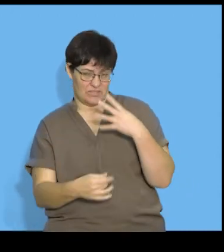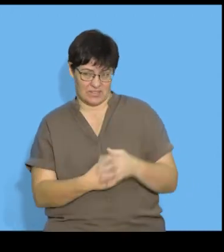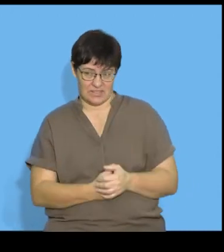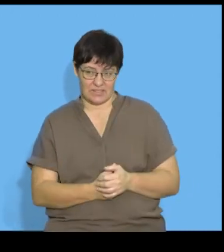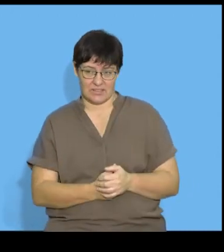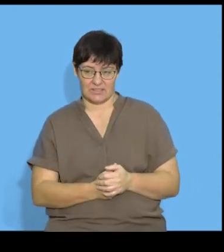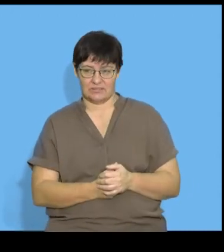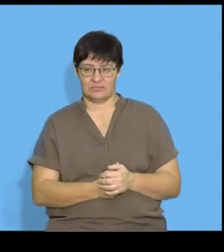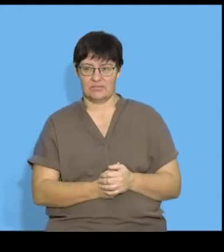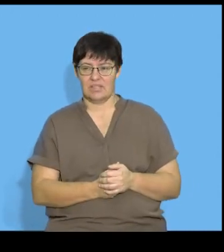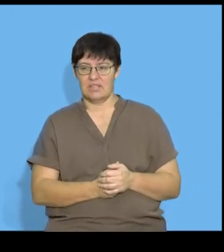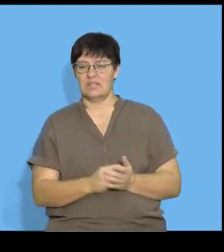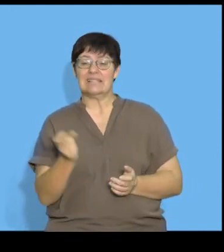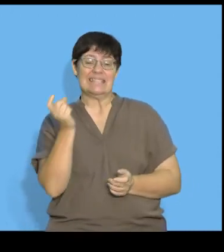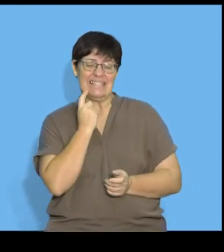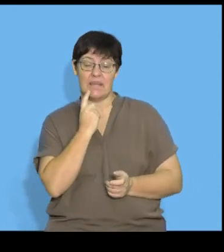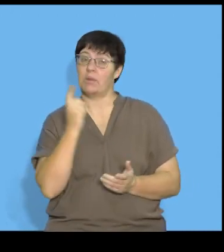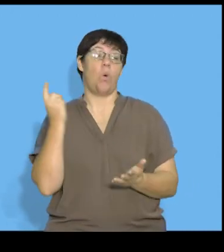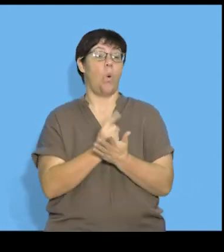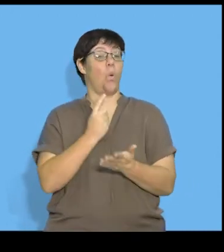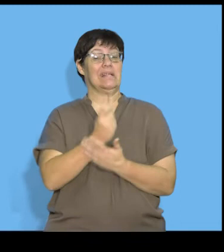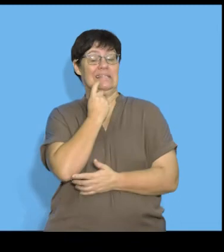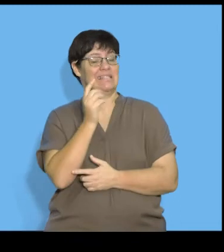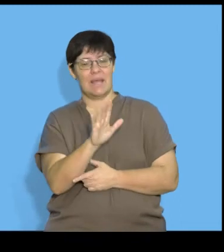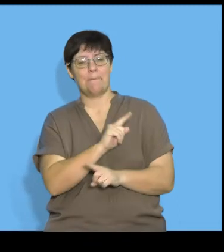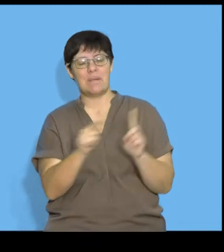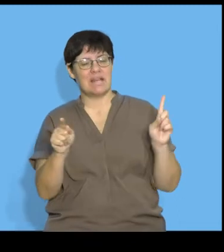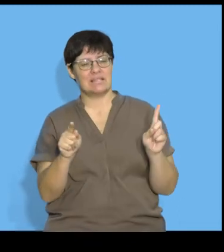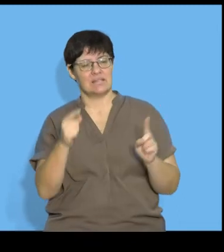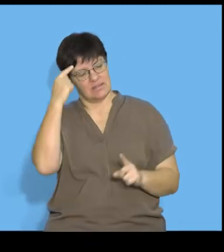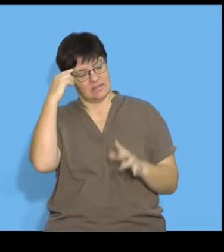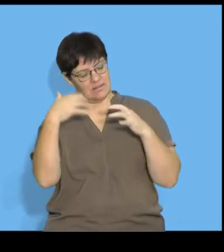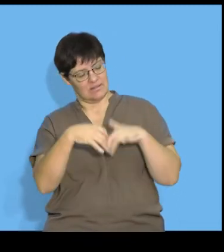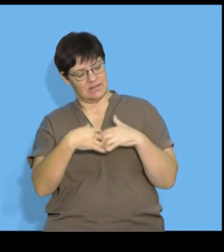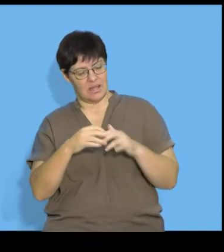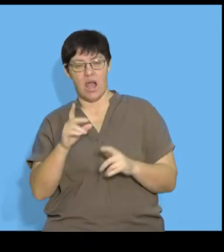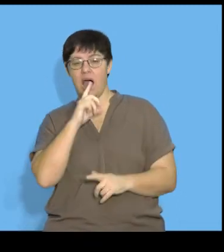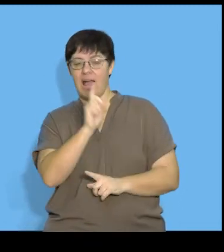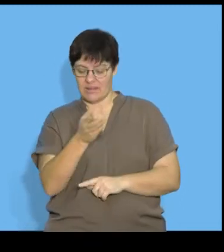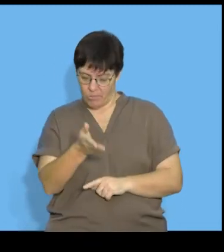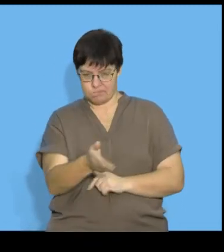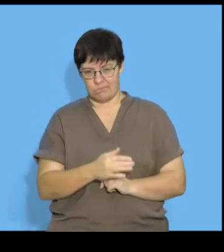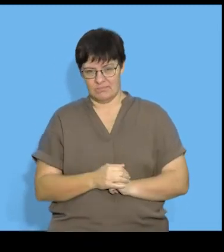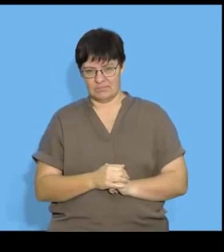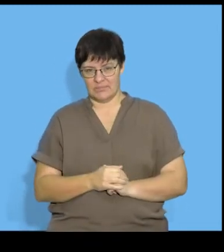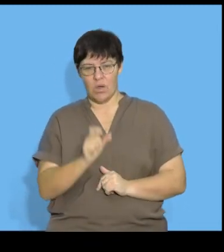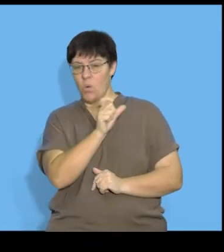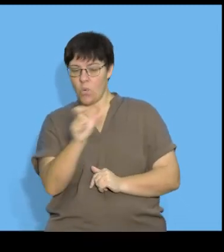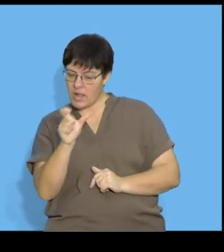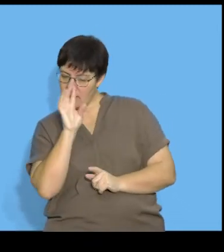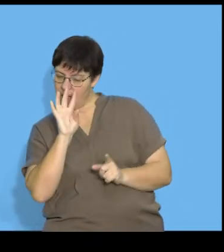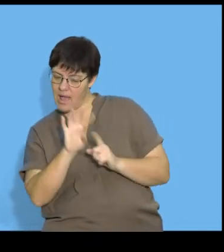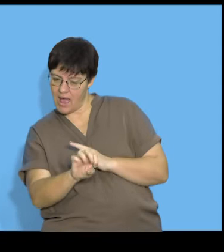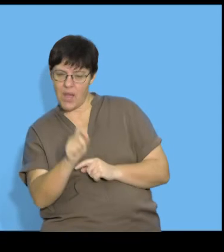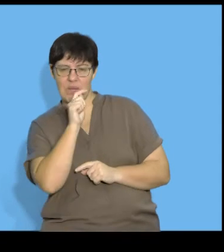Multiple choice, when I say is easy, it's not always easy, but it does. The answer is there. It gives us words that we need to